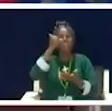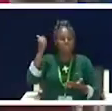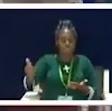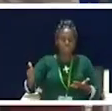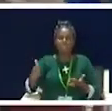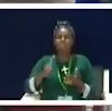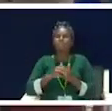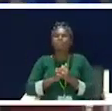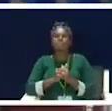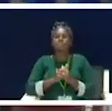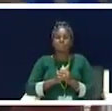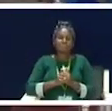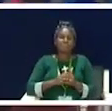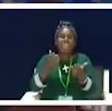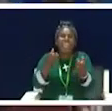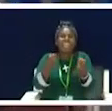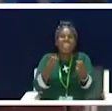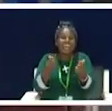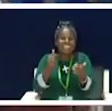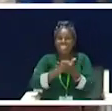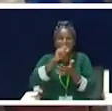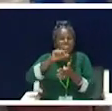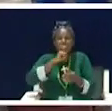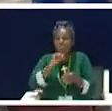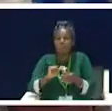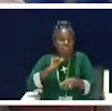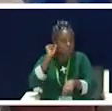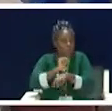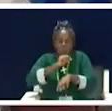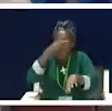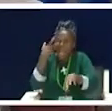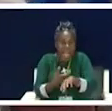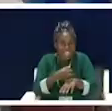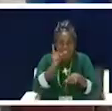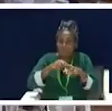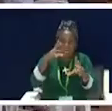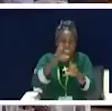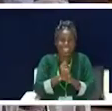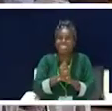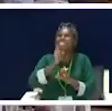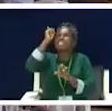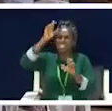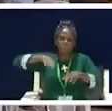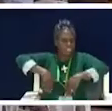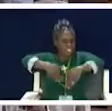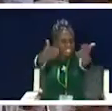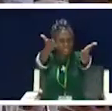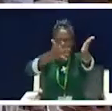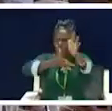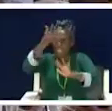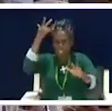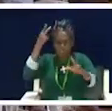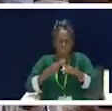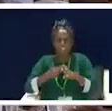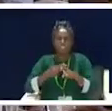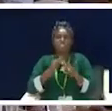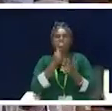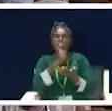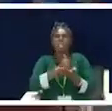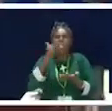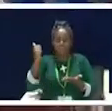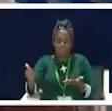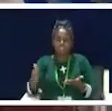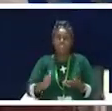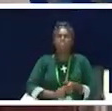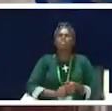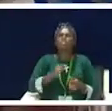A land you did not labor to possess will be given to you by the everlasting arm of God.